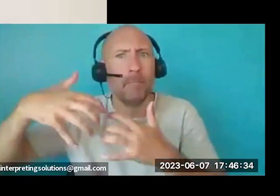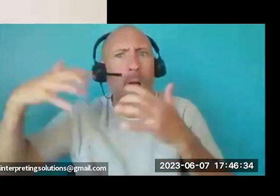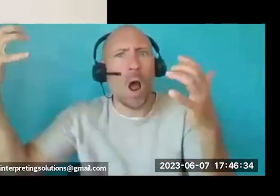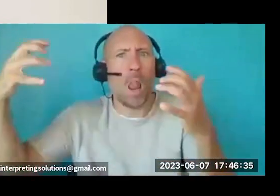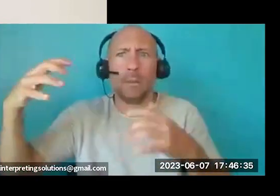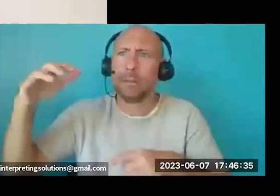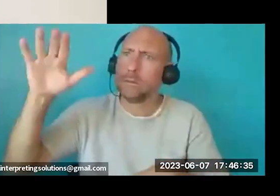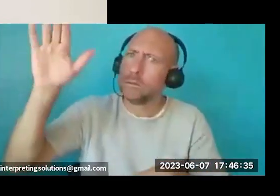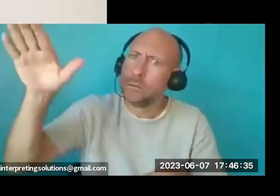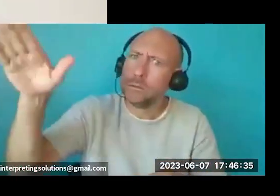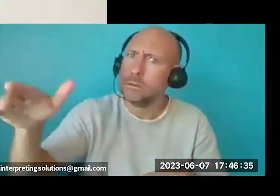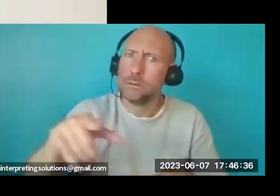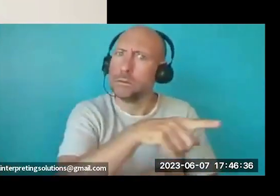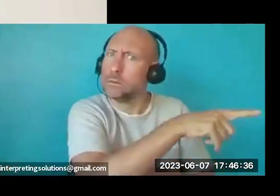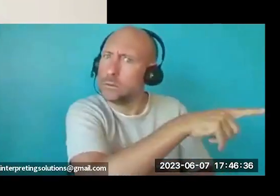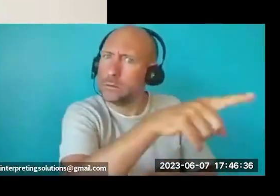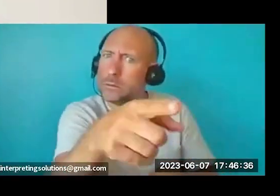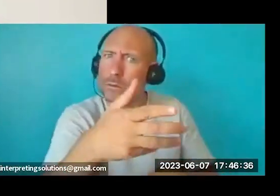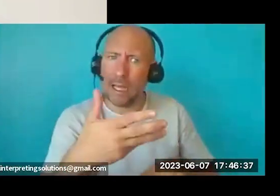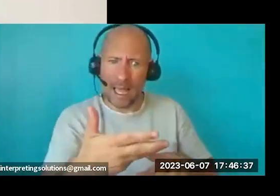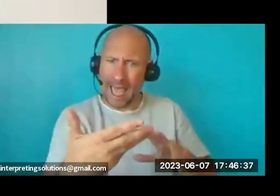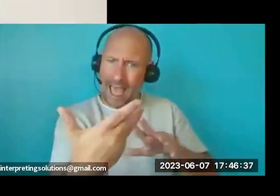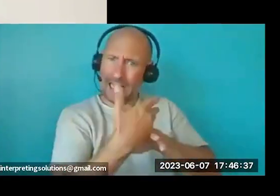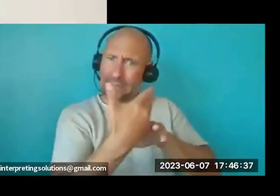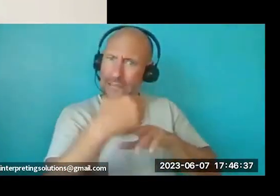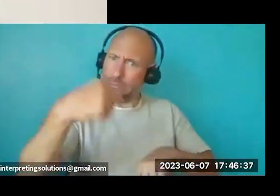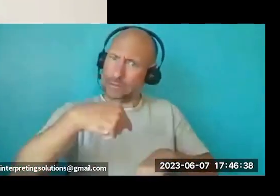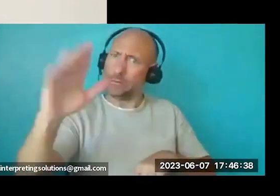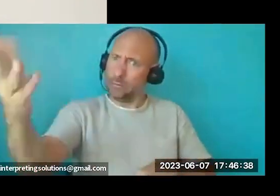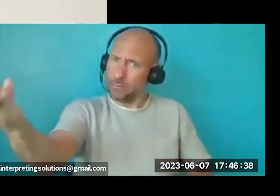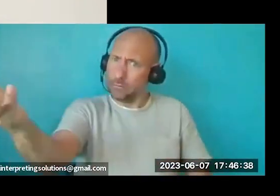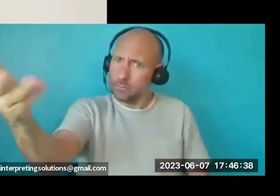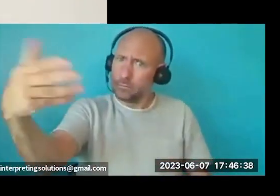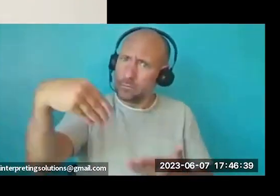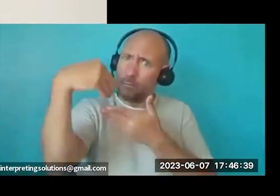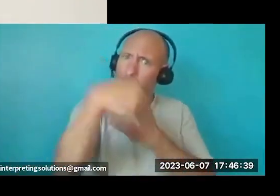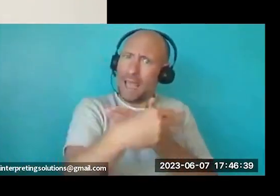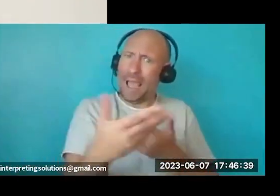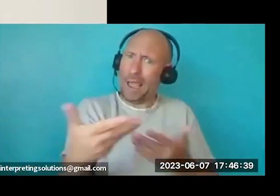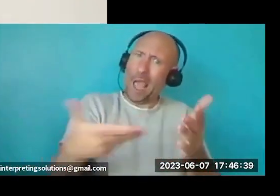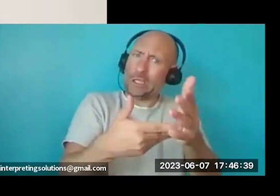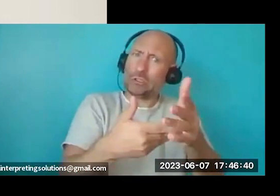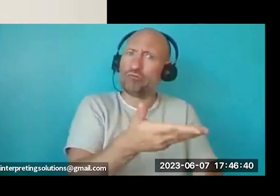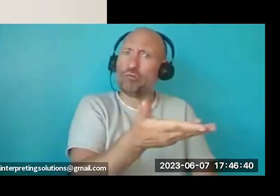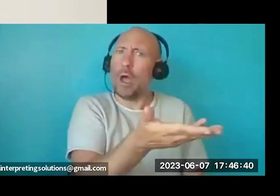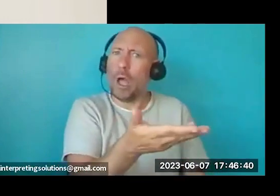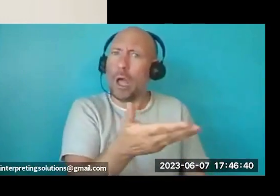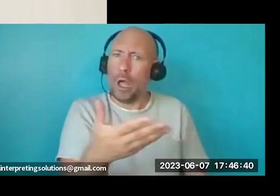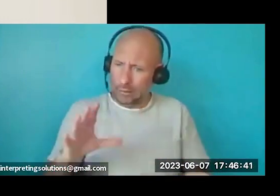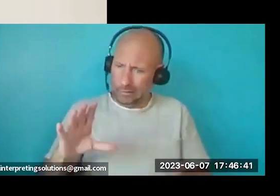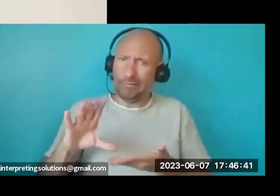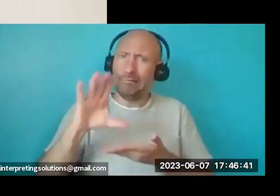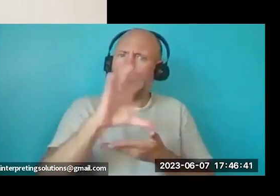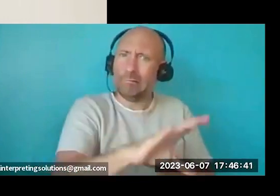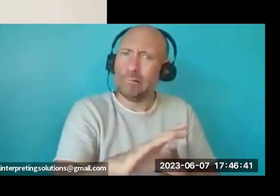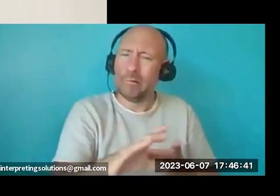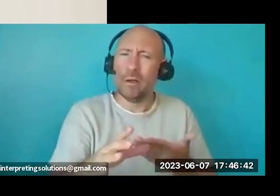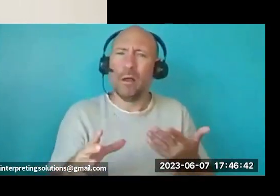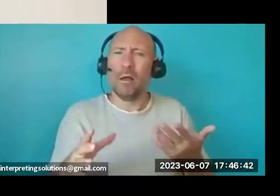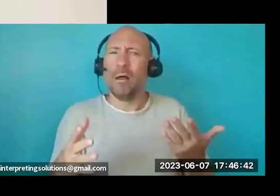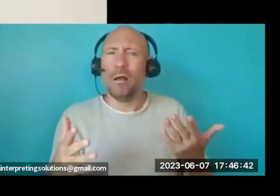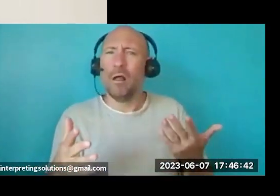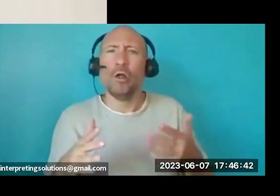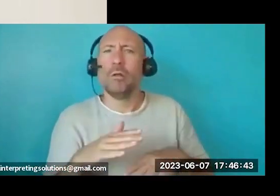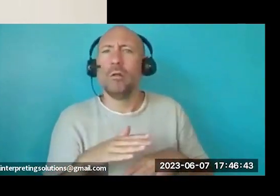that accessibility, of course, has a cost, an extra cost, when compared to